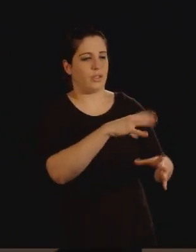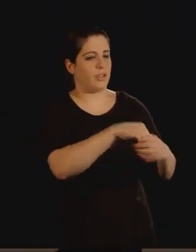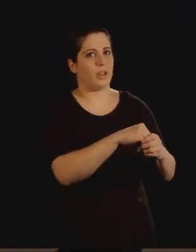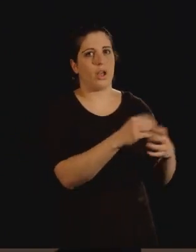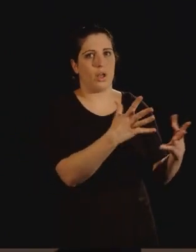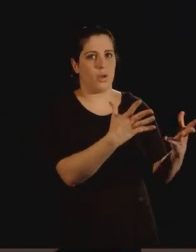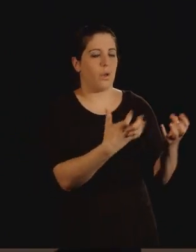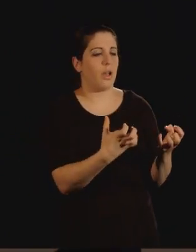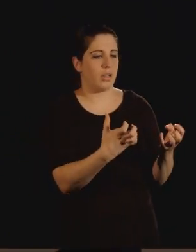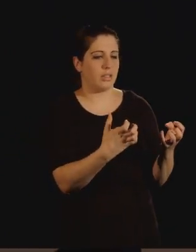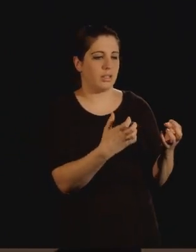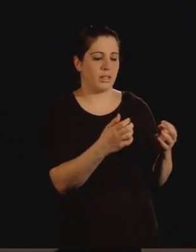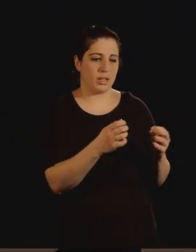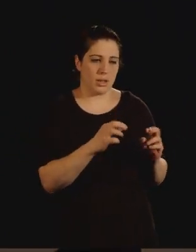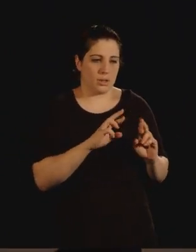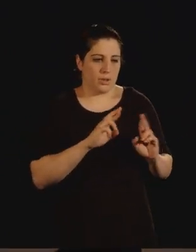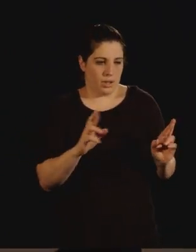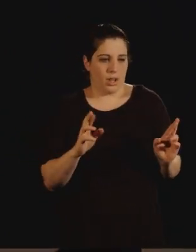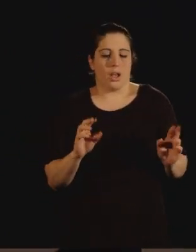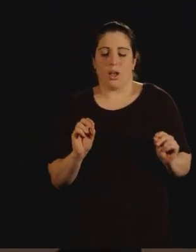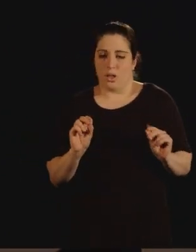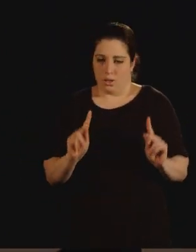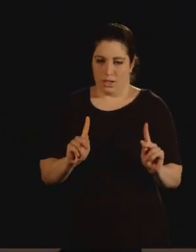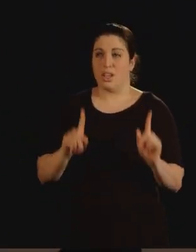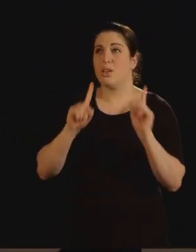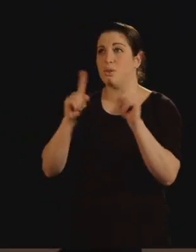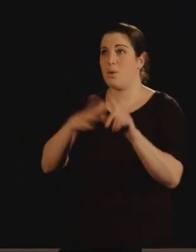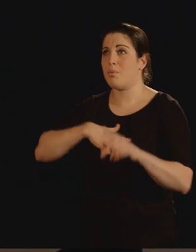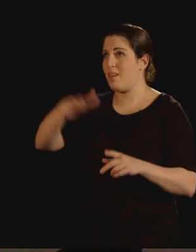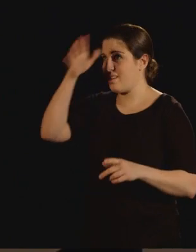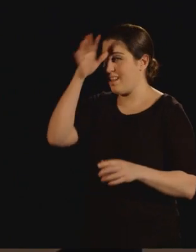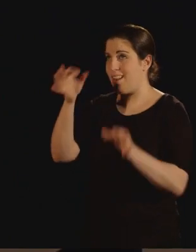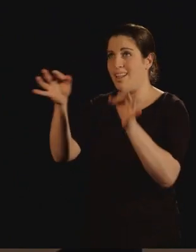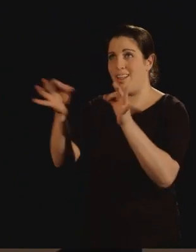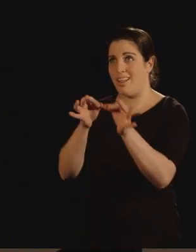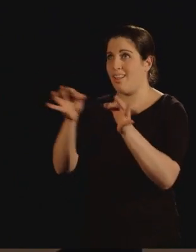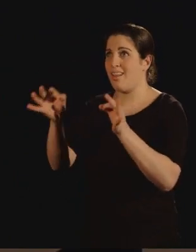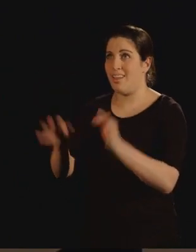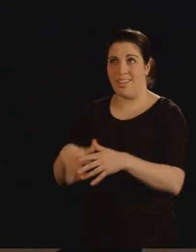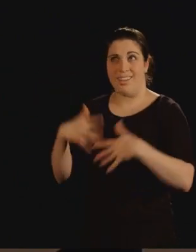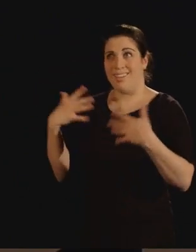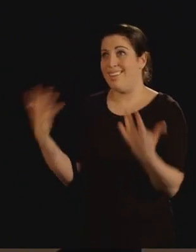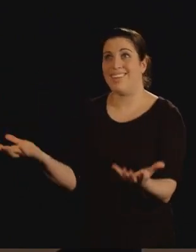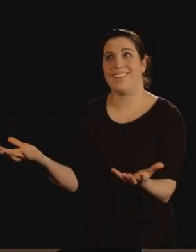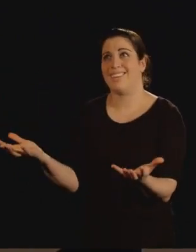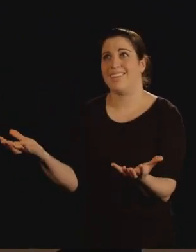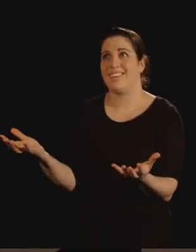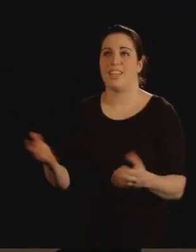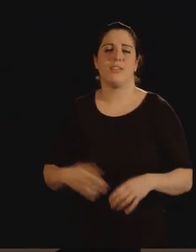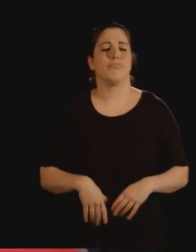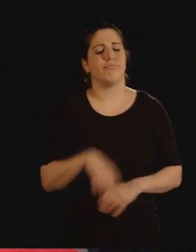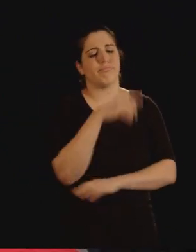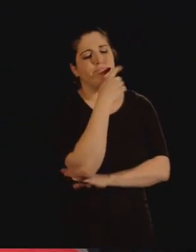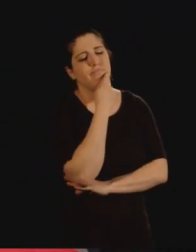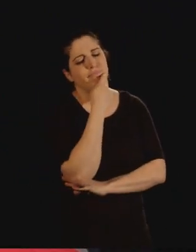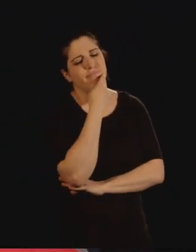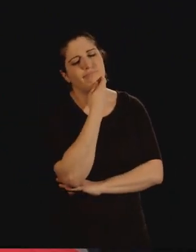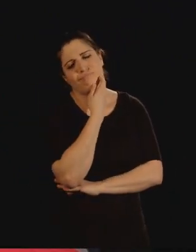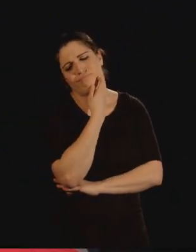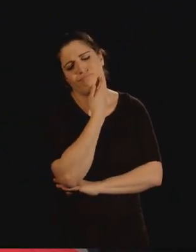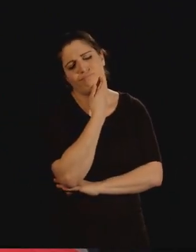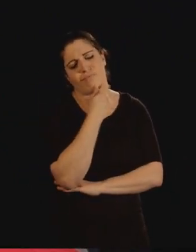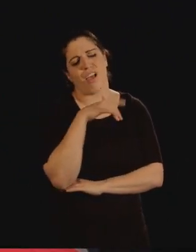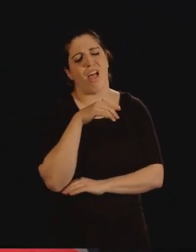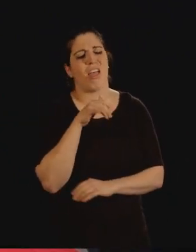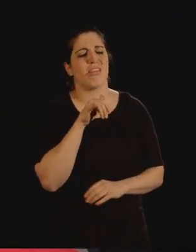So when I finally found the courage to confess this secret wish to my dad, he paused and said, "Not